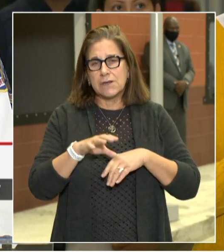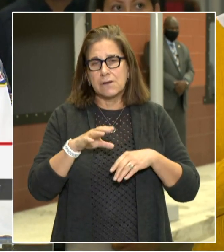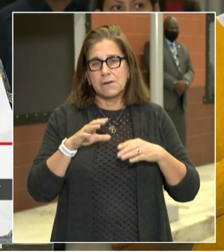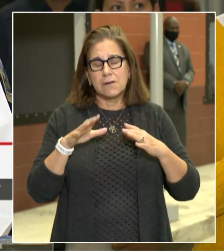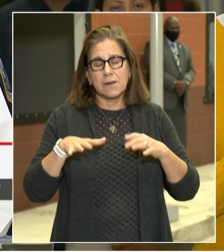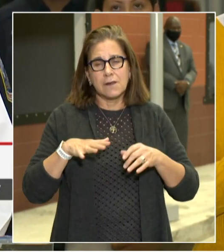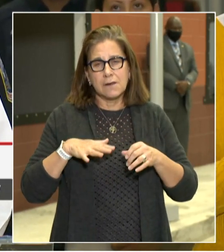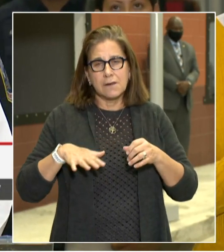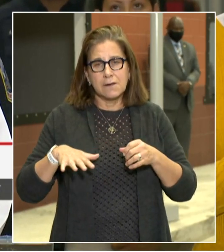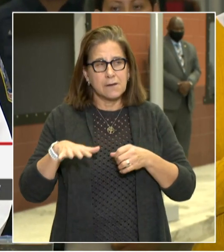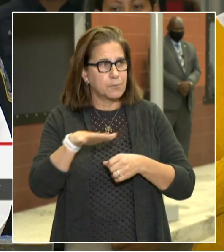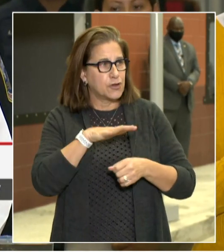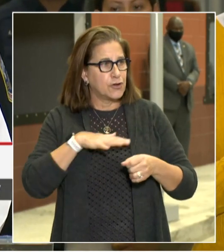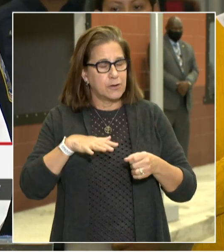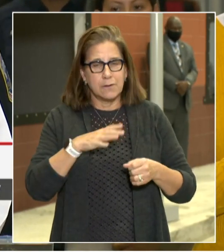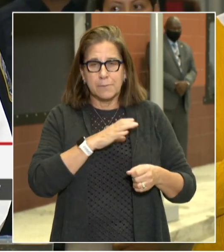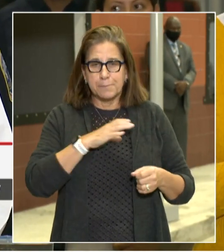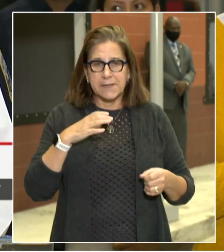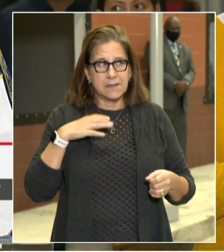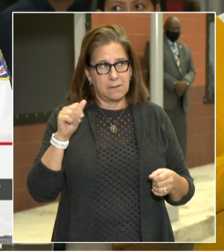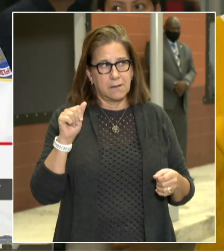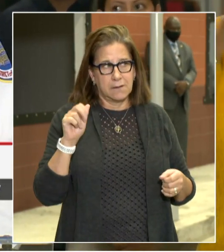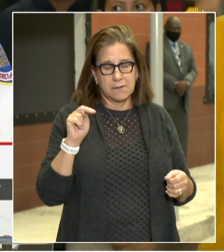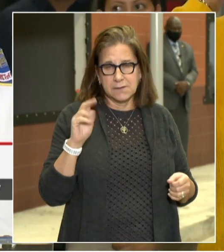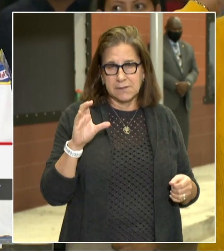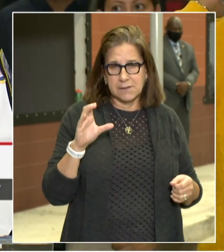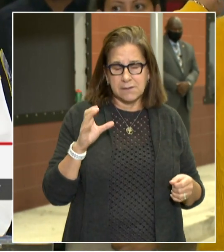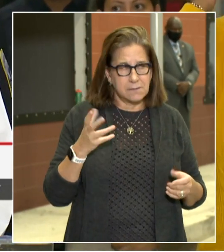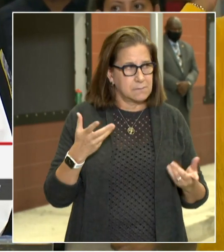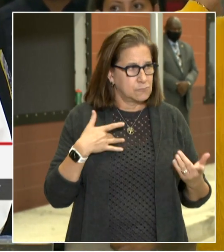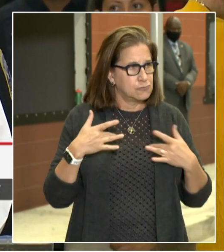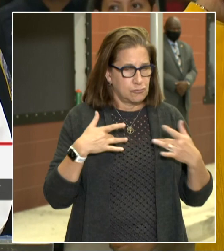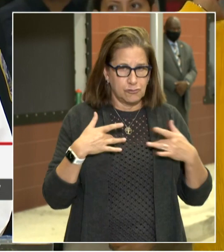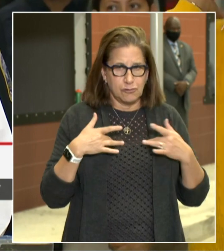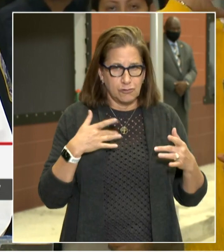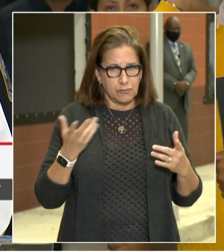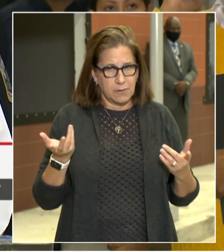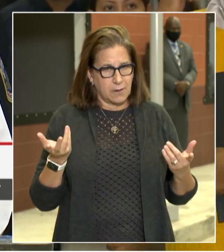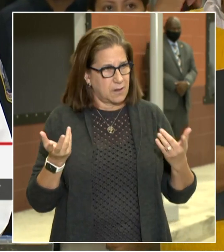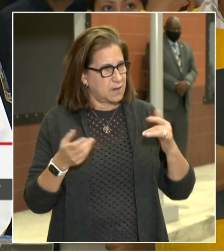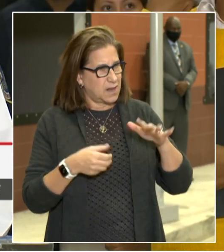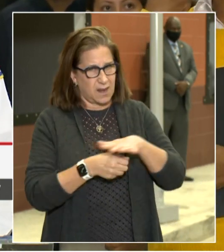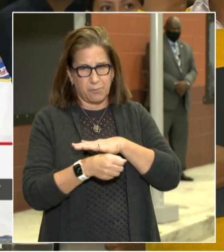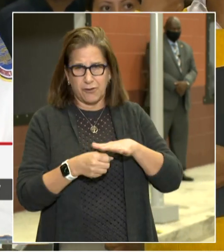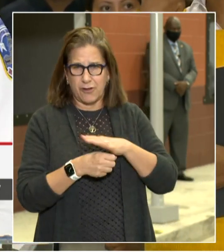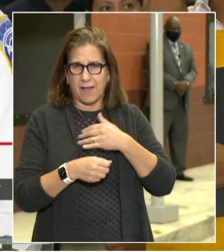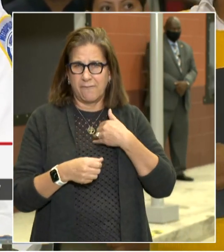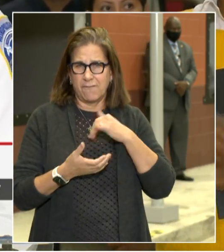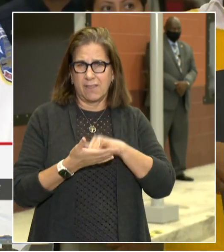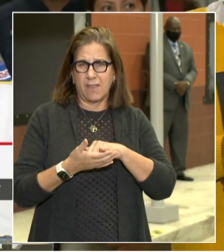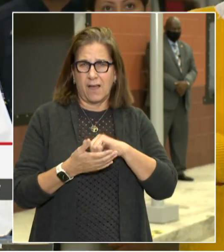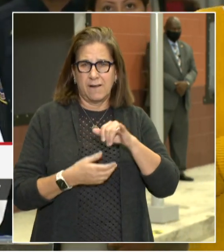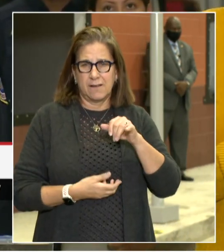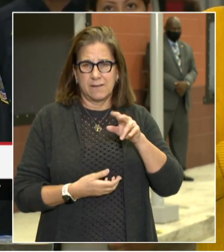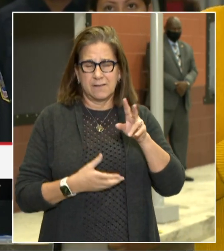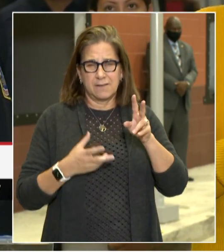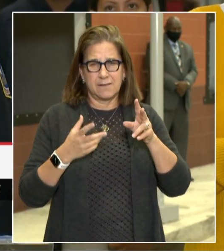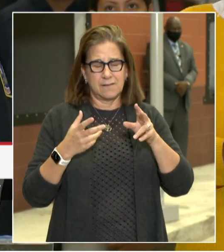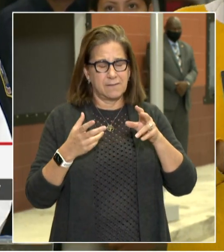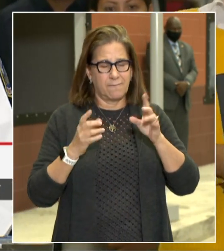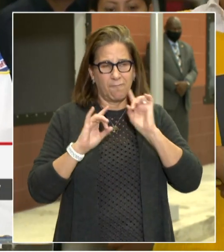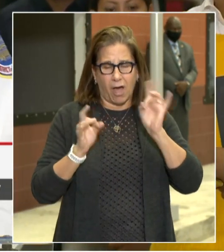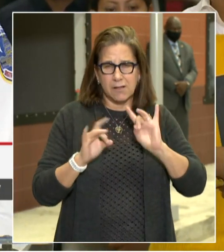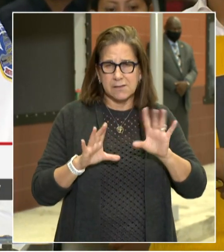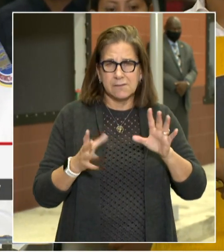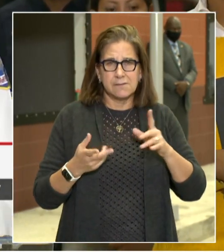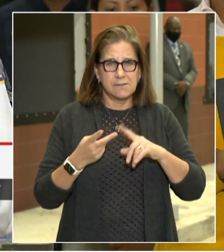about, but Sure. what are you doing, and what do you do when you have an area like this hit like this? Yeah, so we know first and foremost that is not